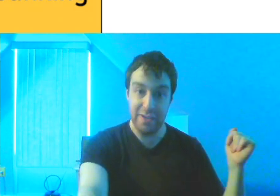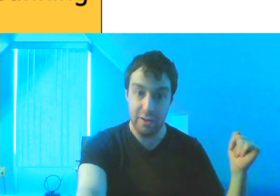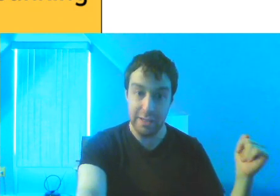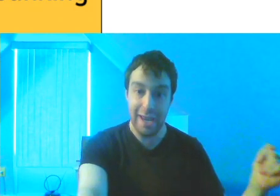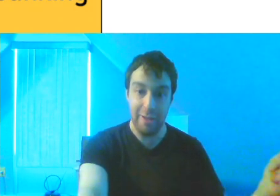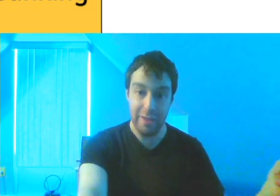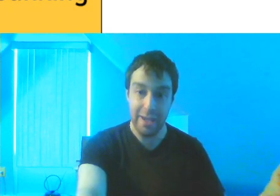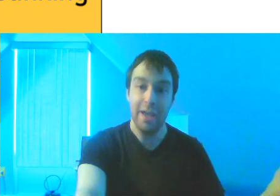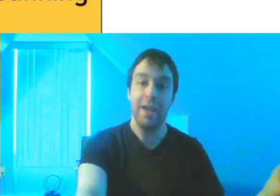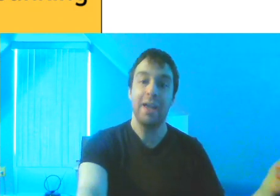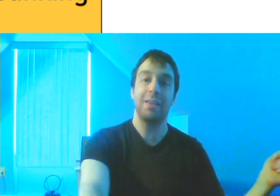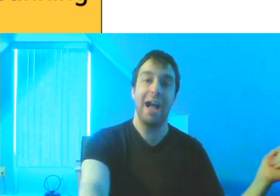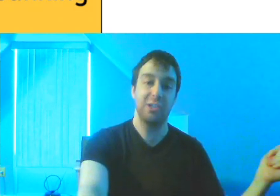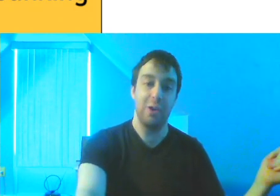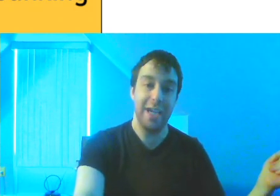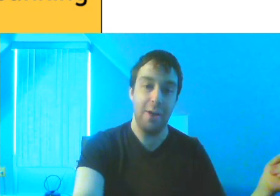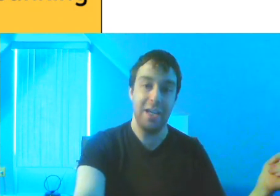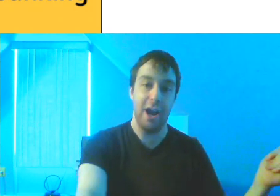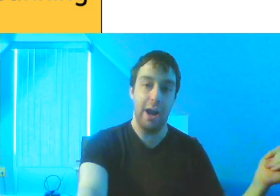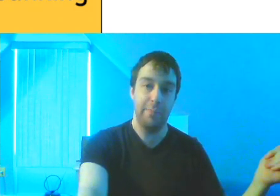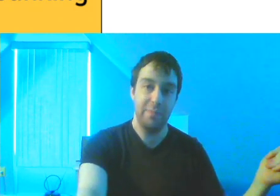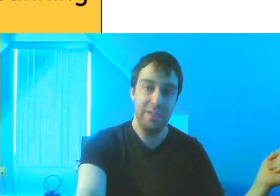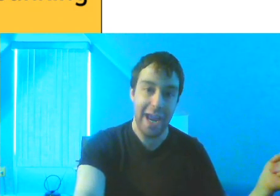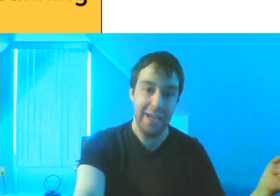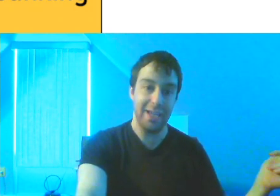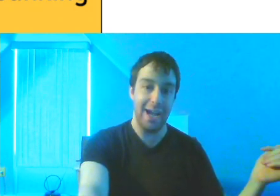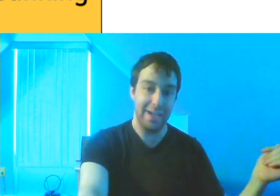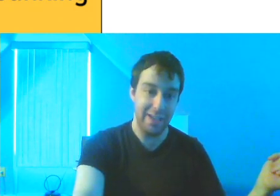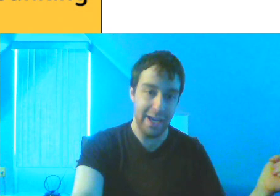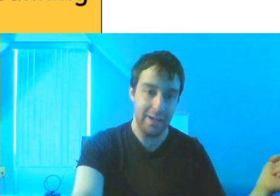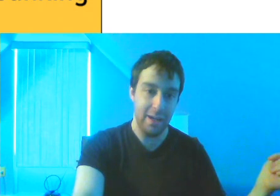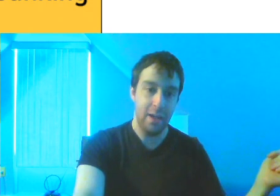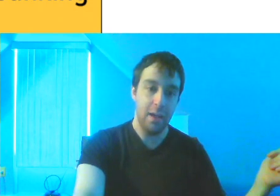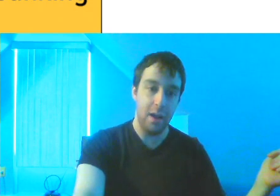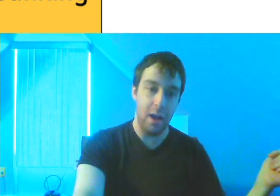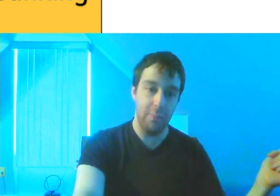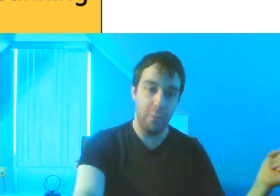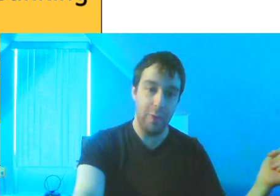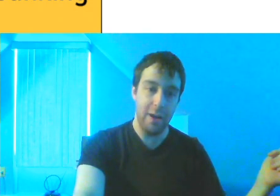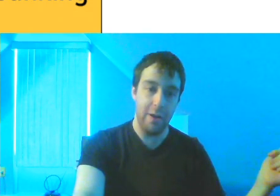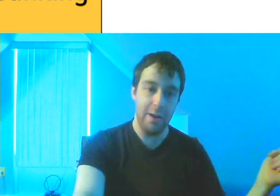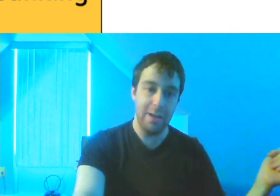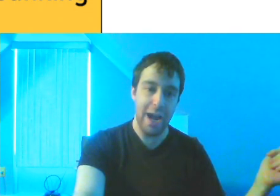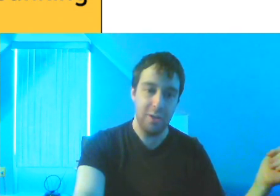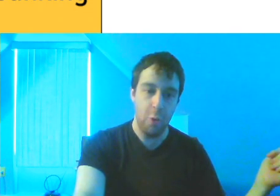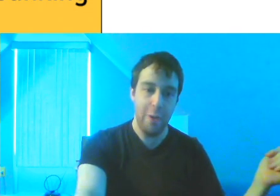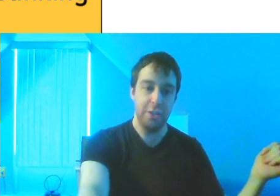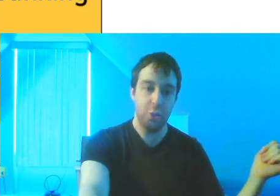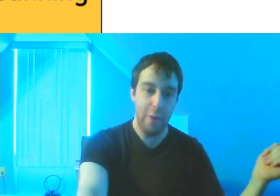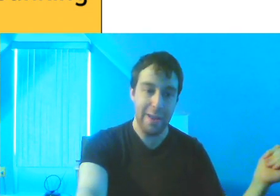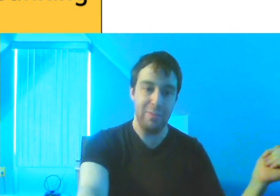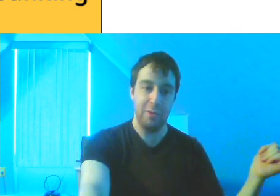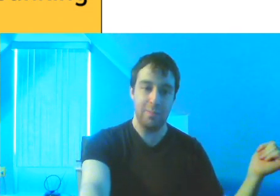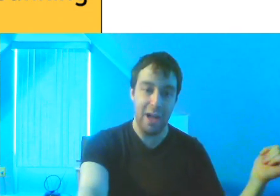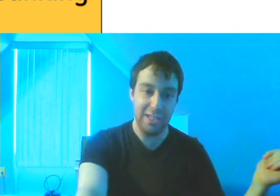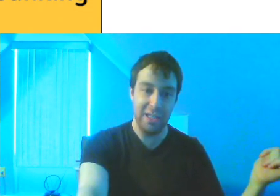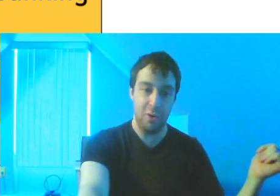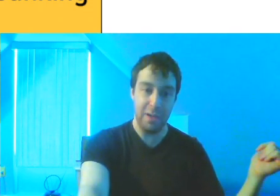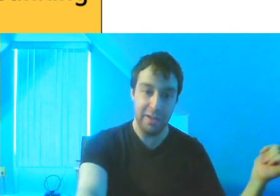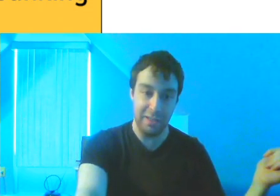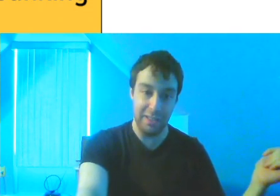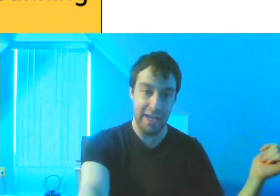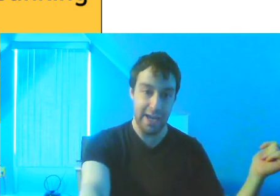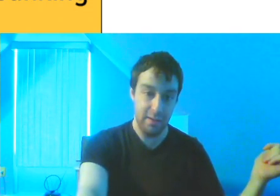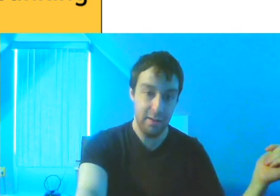is giving her daily Nassau County update. As I said, we are not going to join Bill de